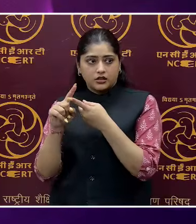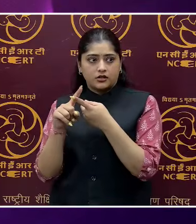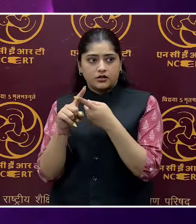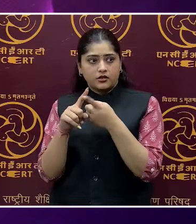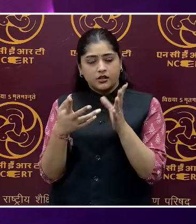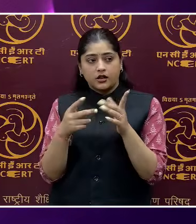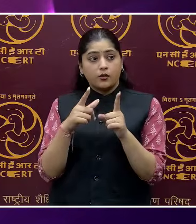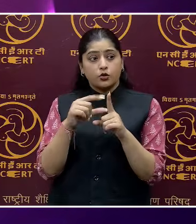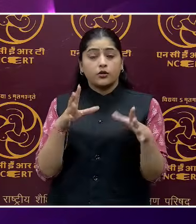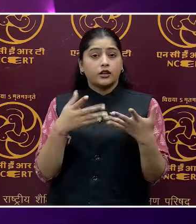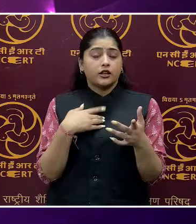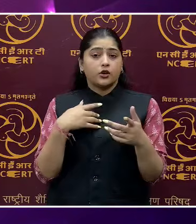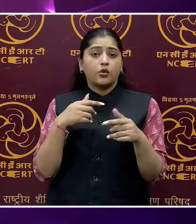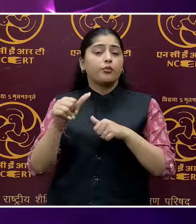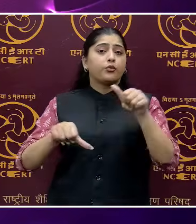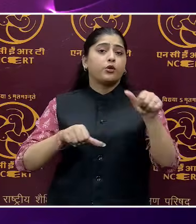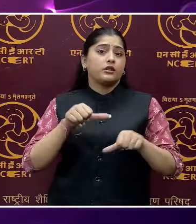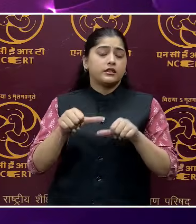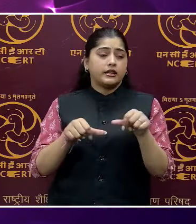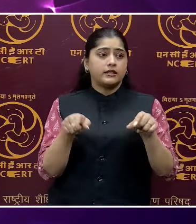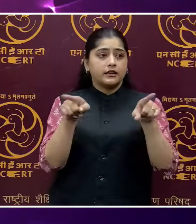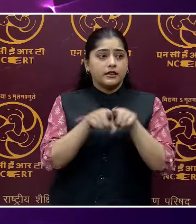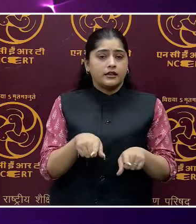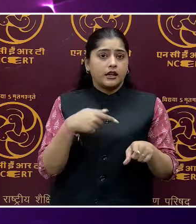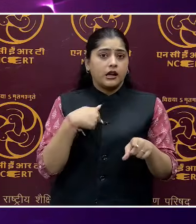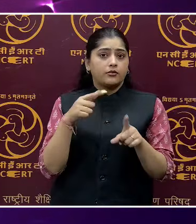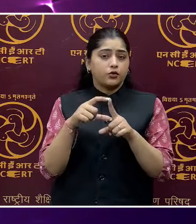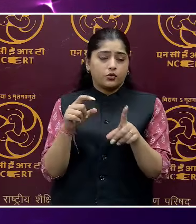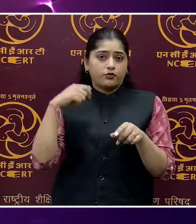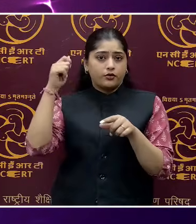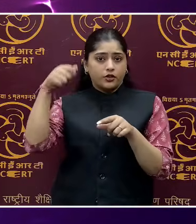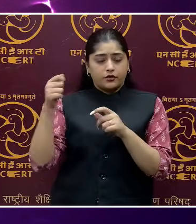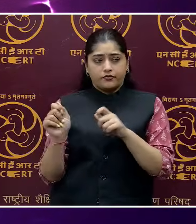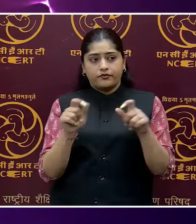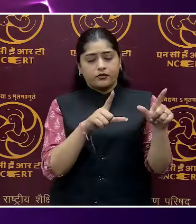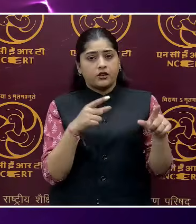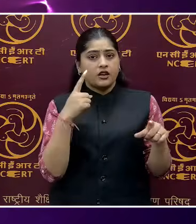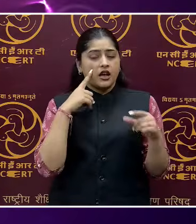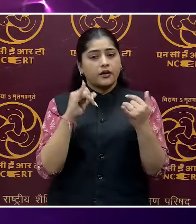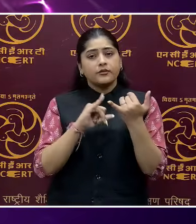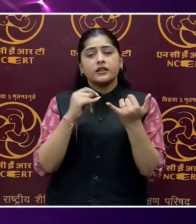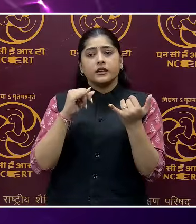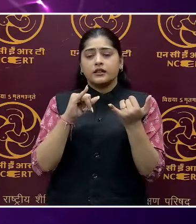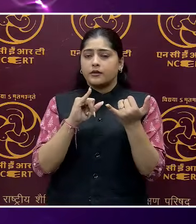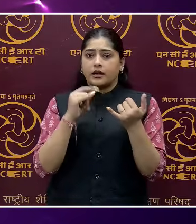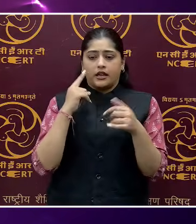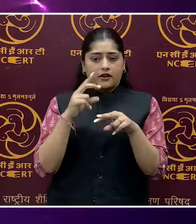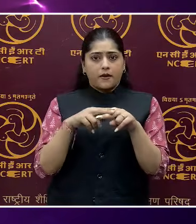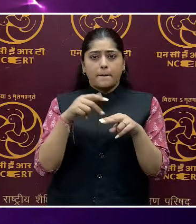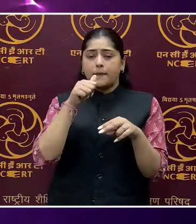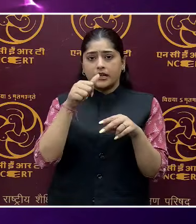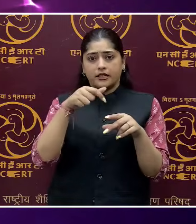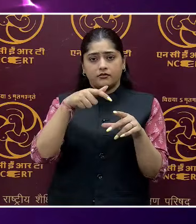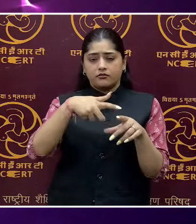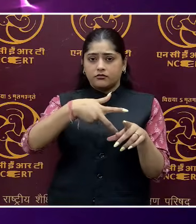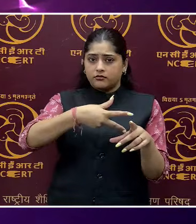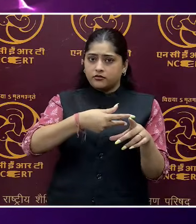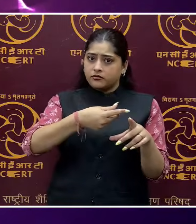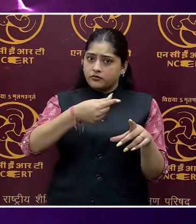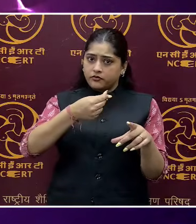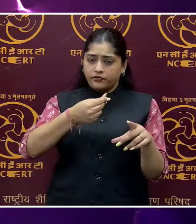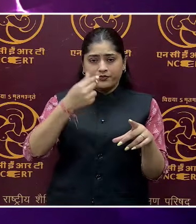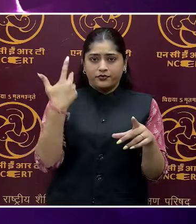Okay. Pull on to the piston. Now in syringe, water get filled up to the mark. See here.